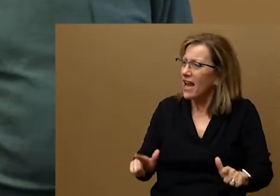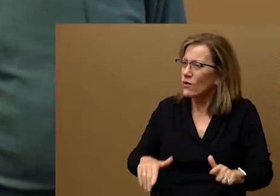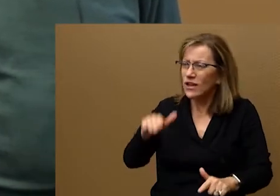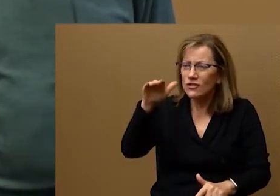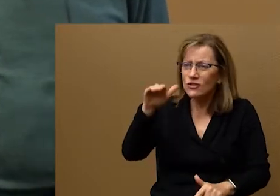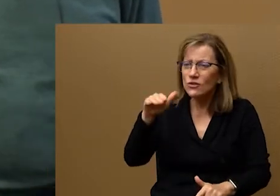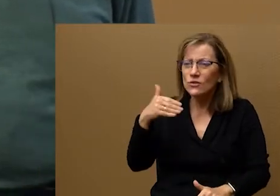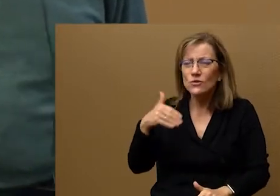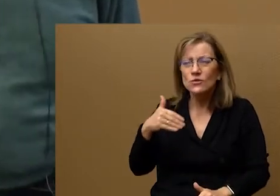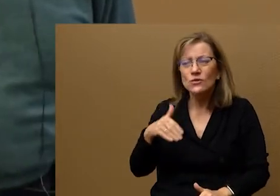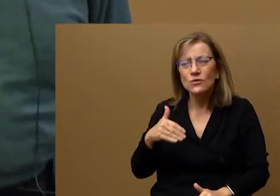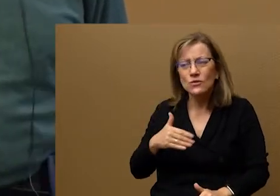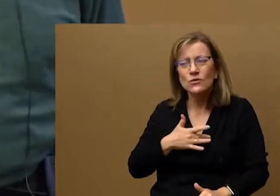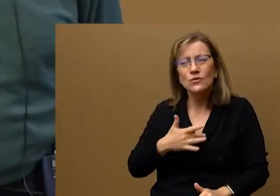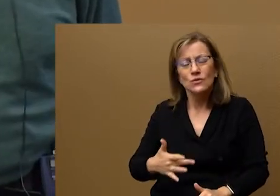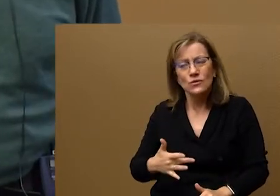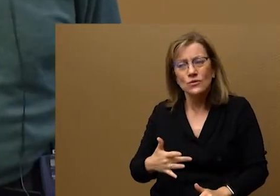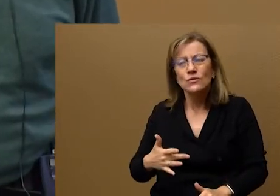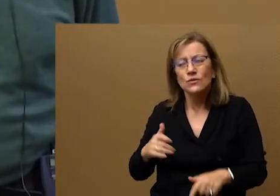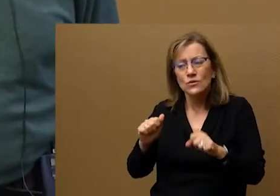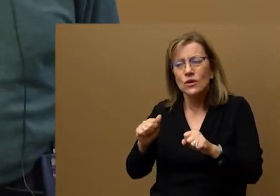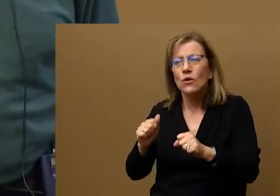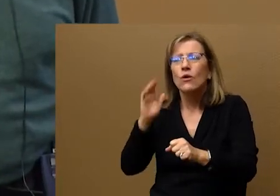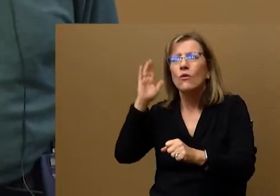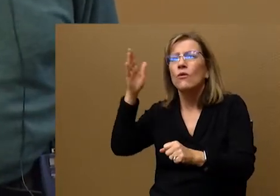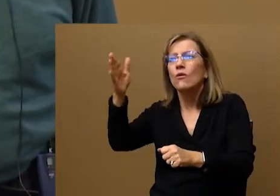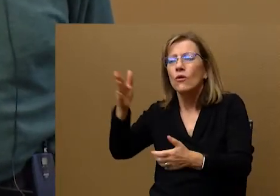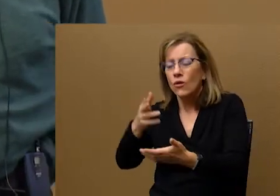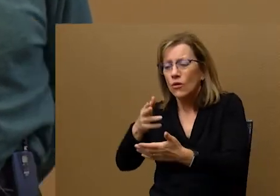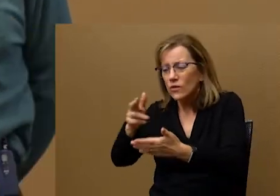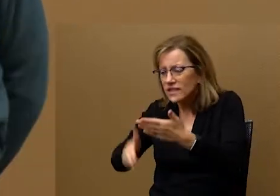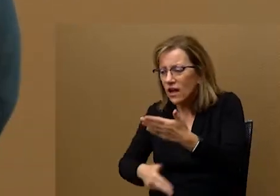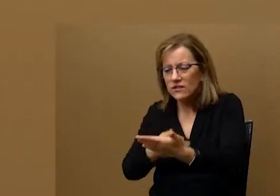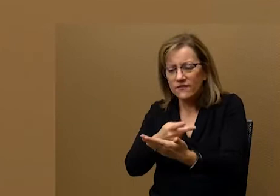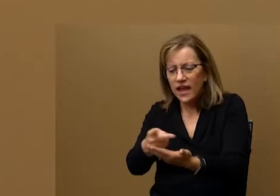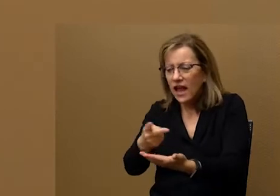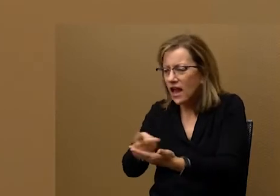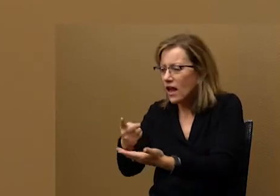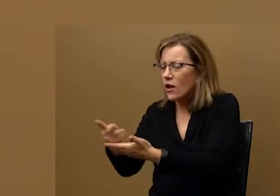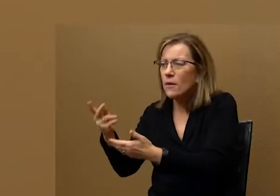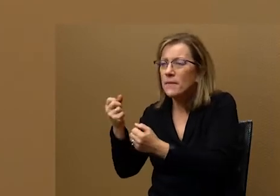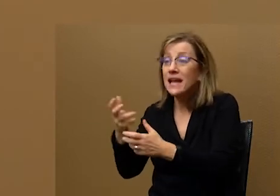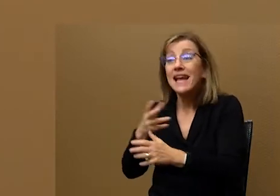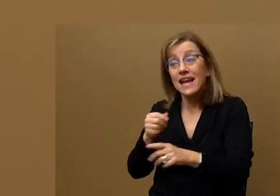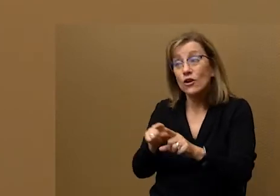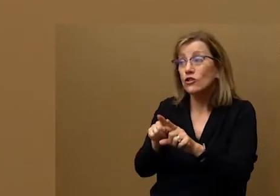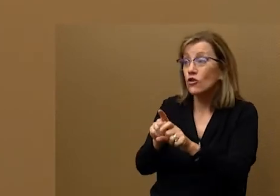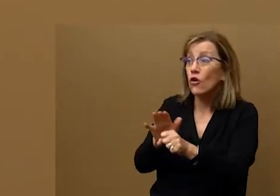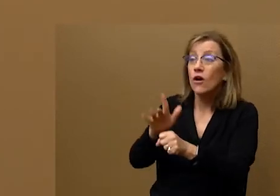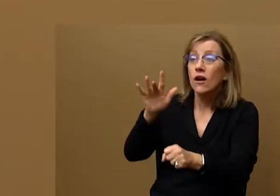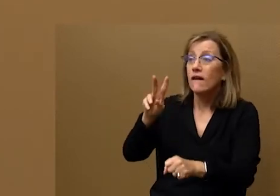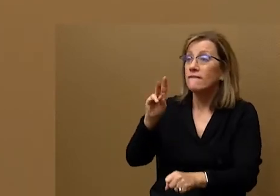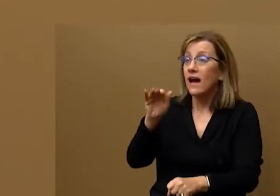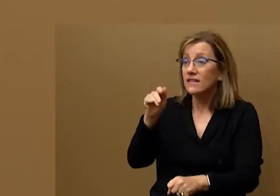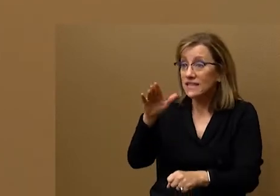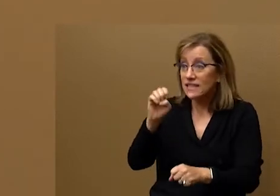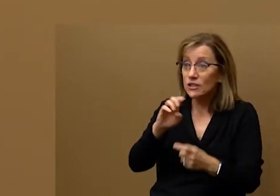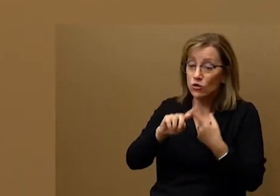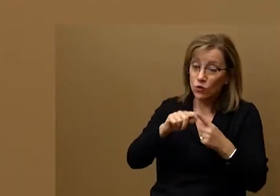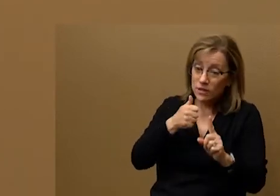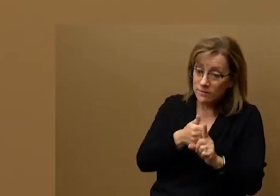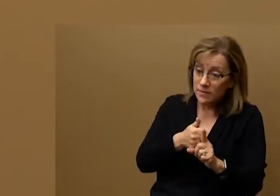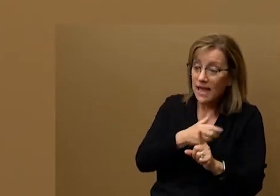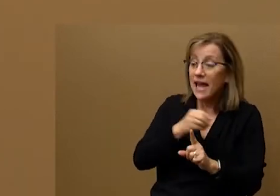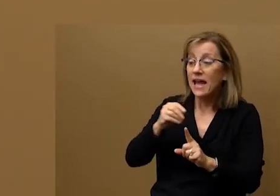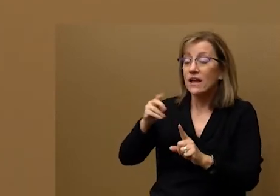language is very, very likely to be, you know, failure in many, many domains, but also violence